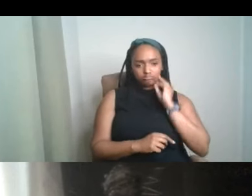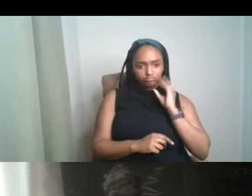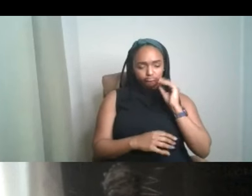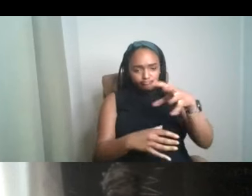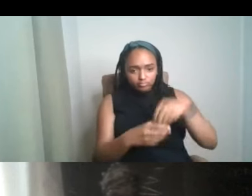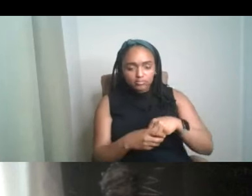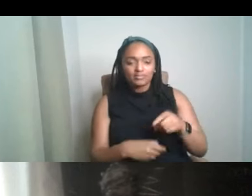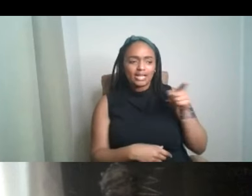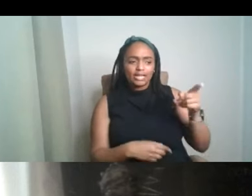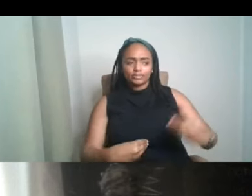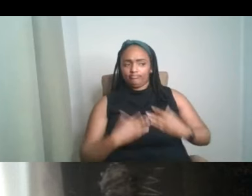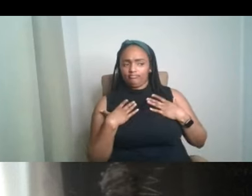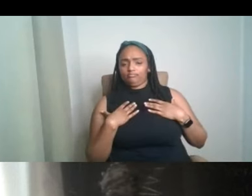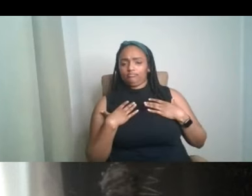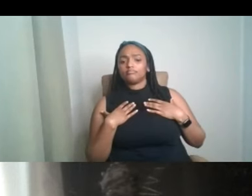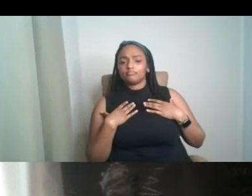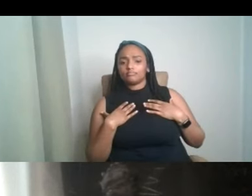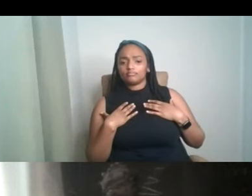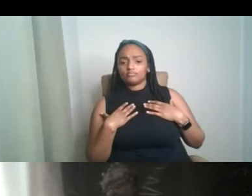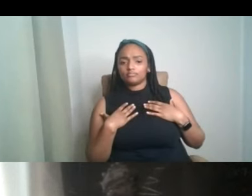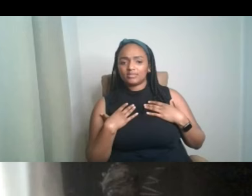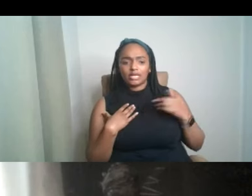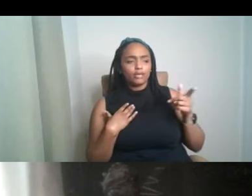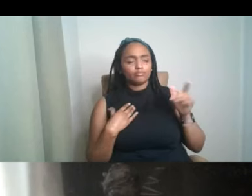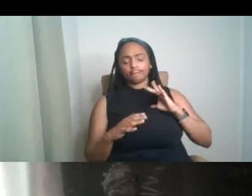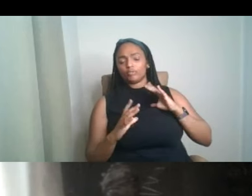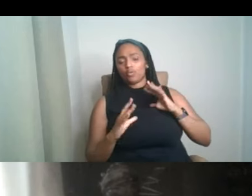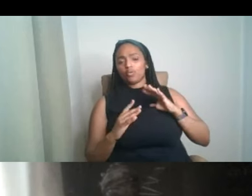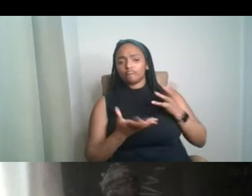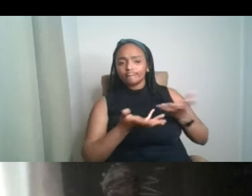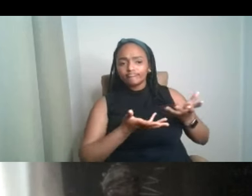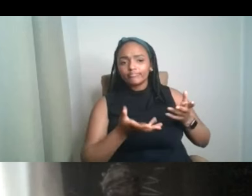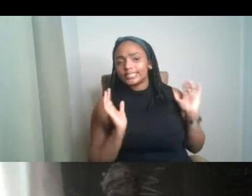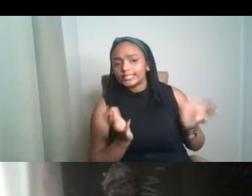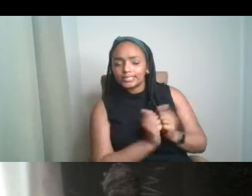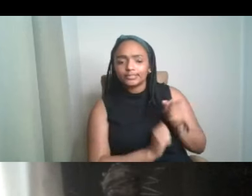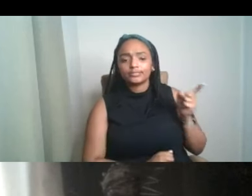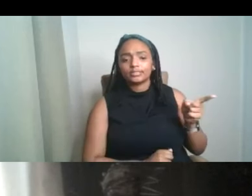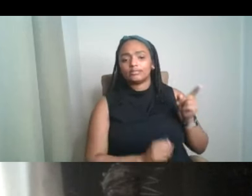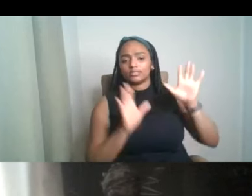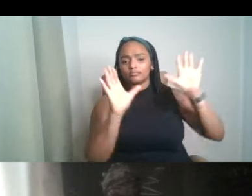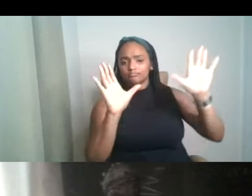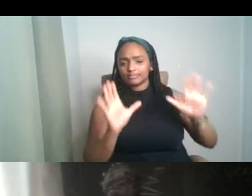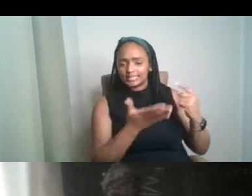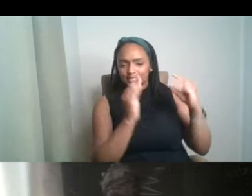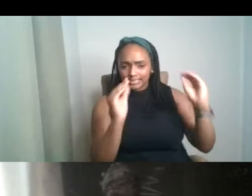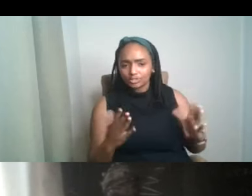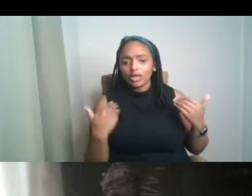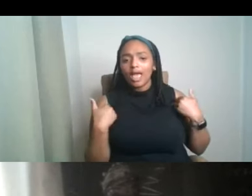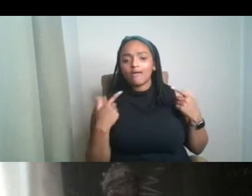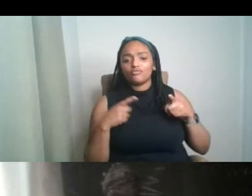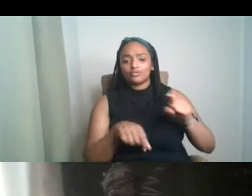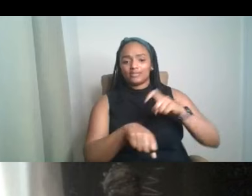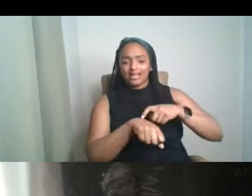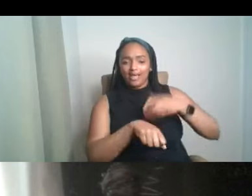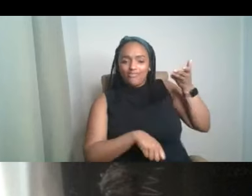inspirational, because even away from the show, he was always really cool to talk to. And like, he was just a really cool teacher to have while I was there. And